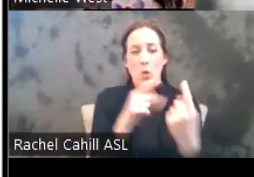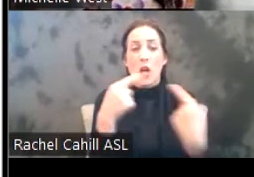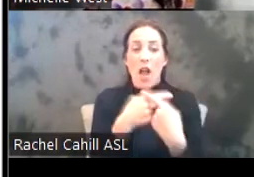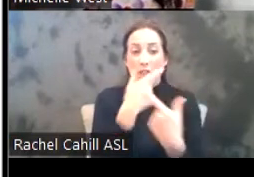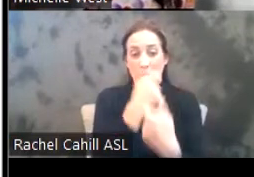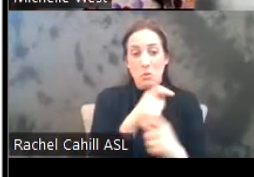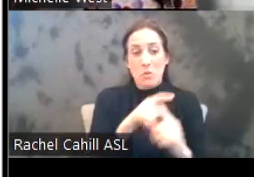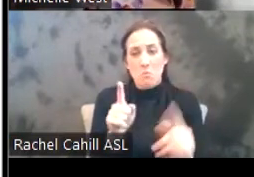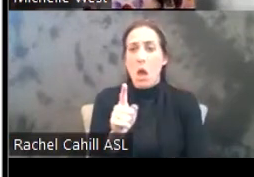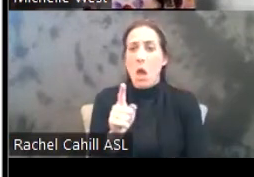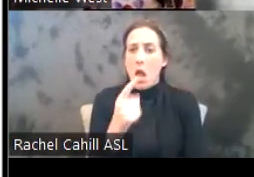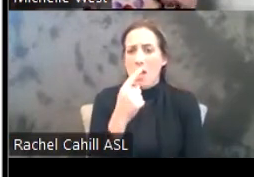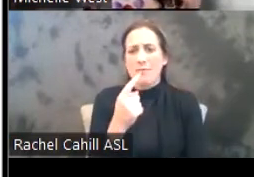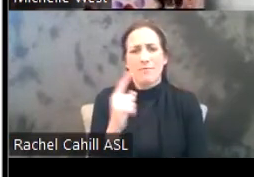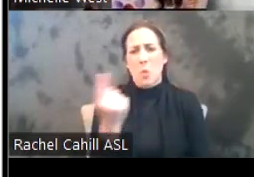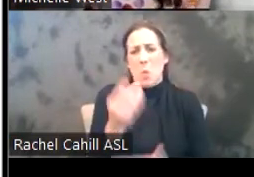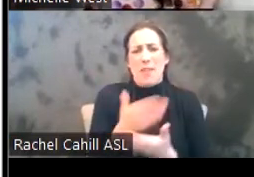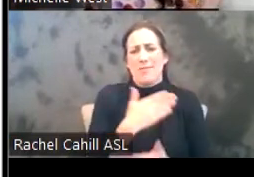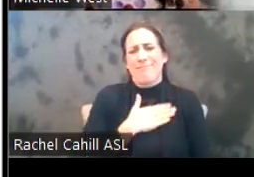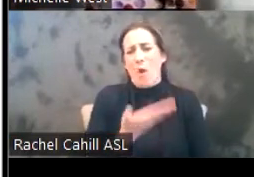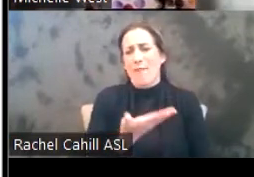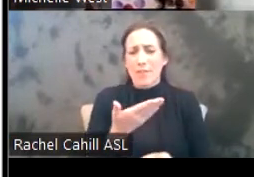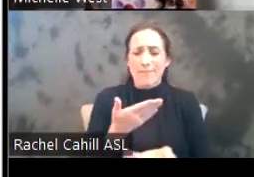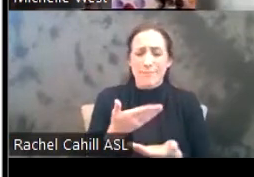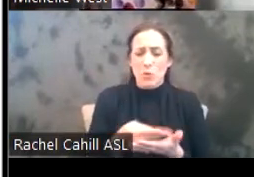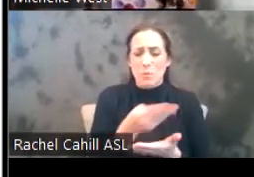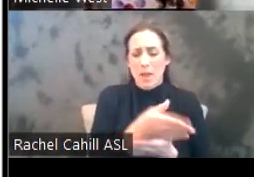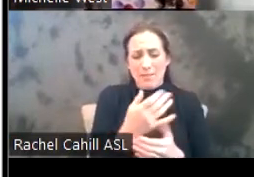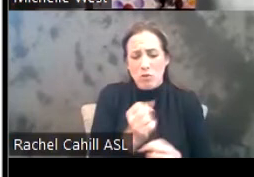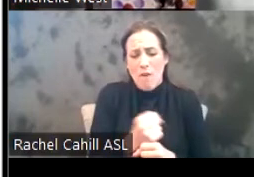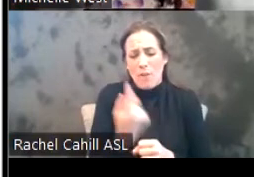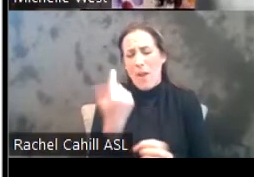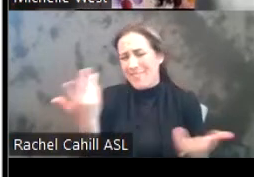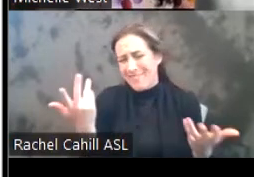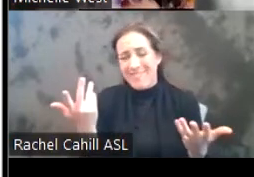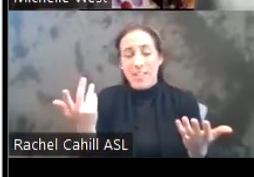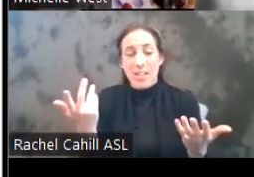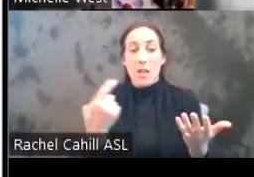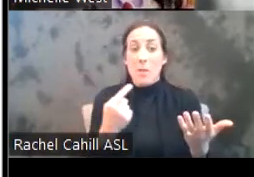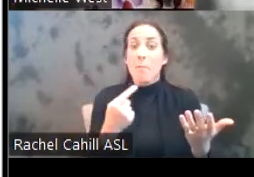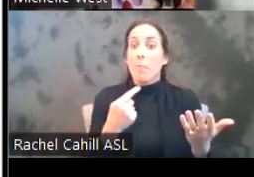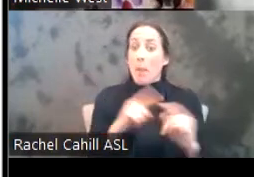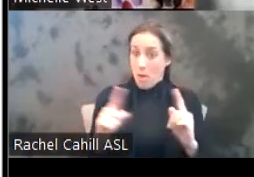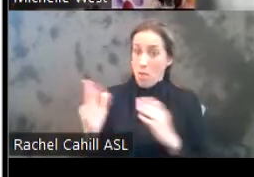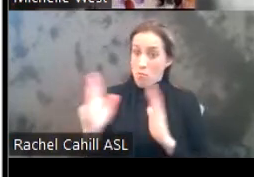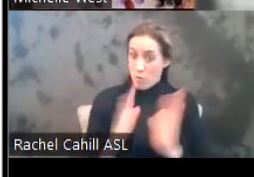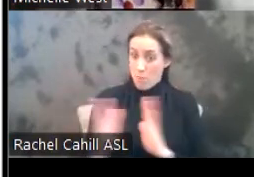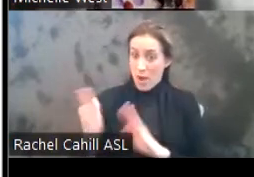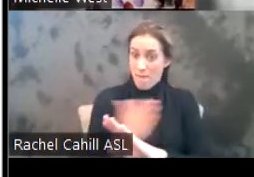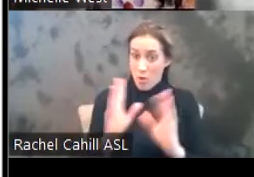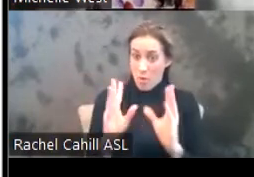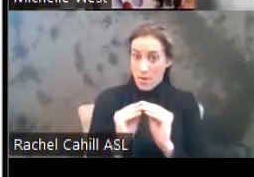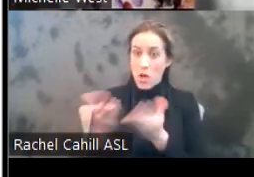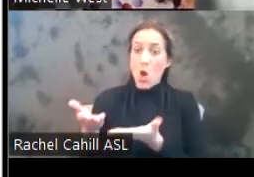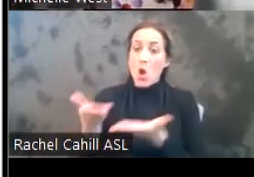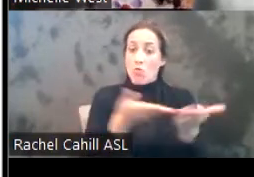anyway, it's just a coffee. And then what I do is I come prepared with, this is who we are, bring some collateral